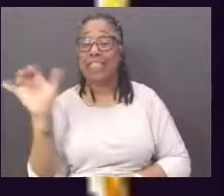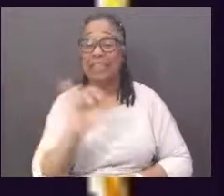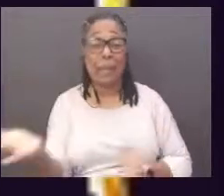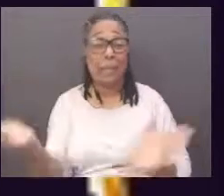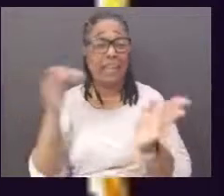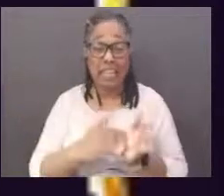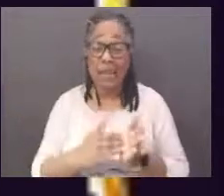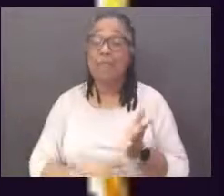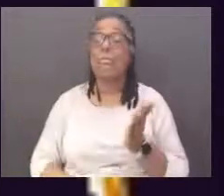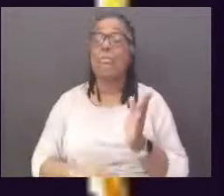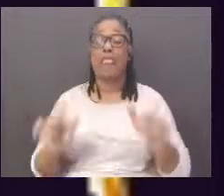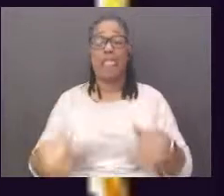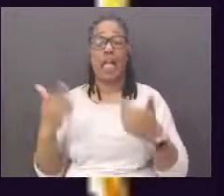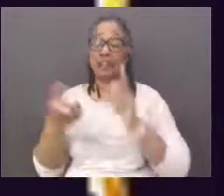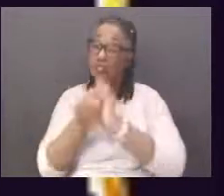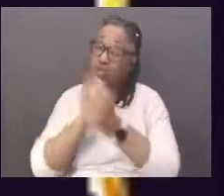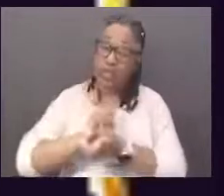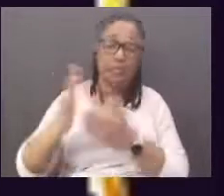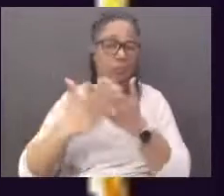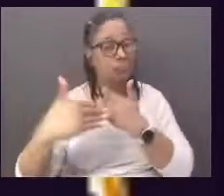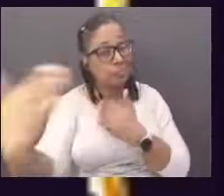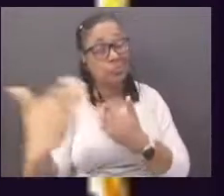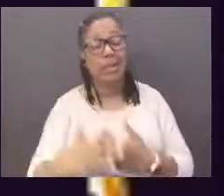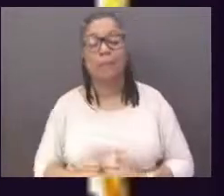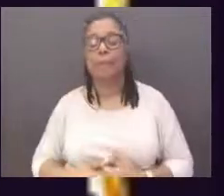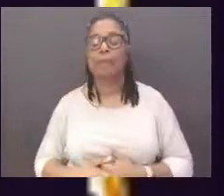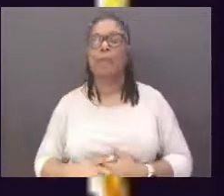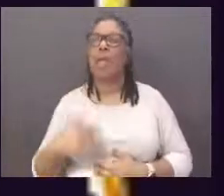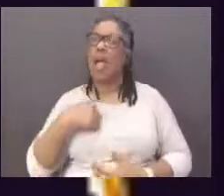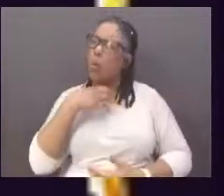again Christians, because I'm sick of the ones we got.